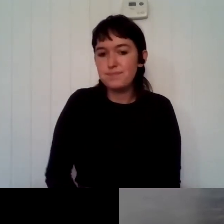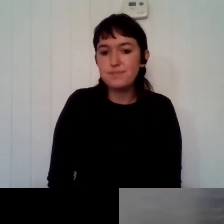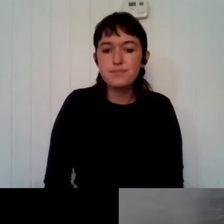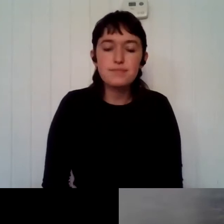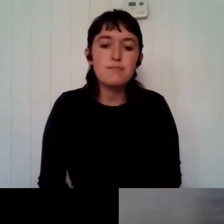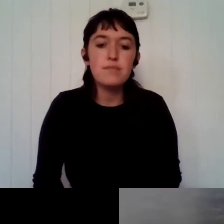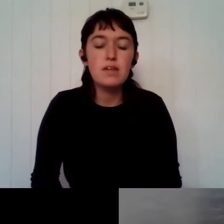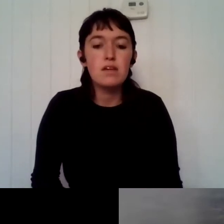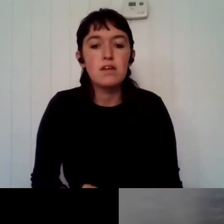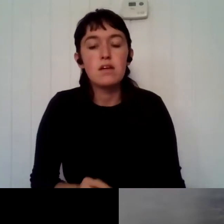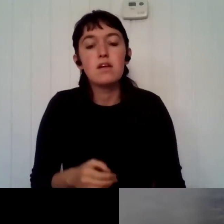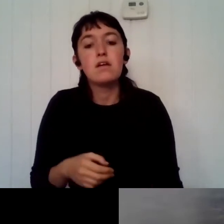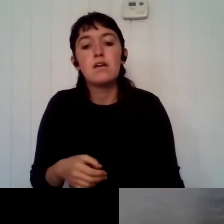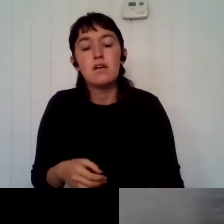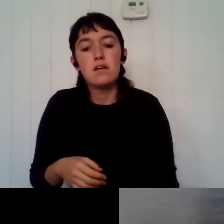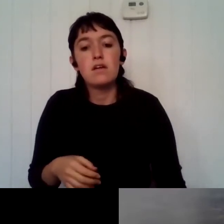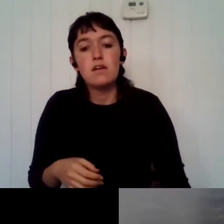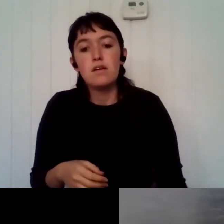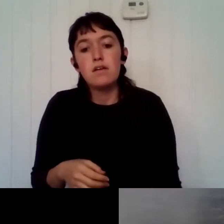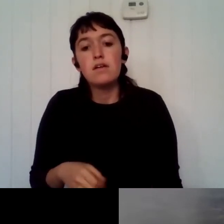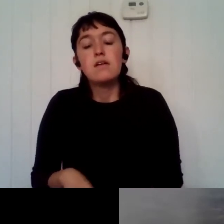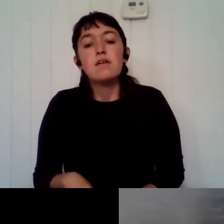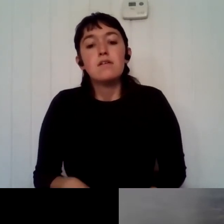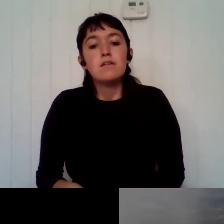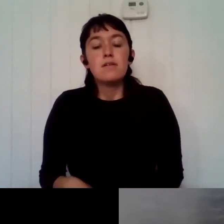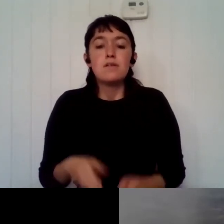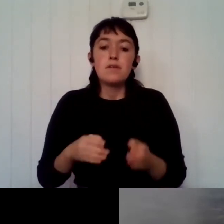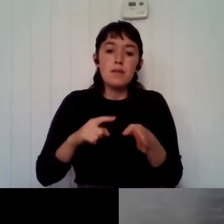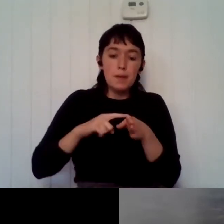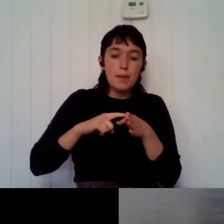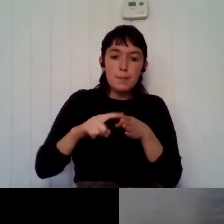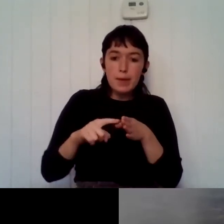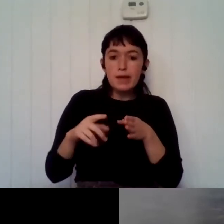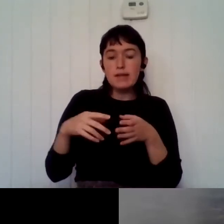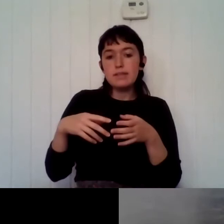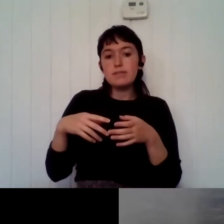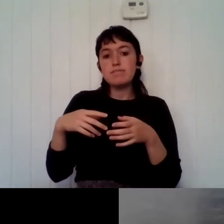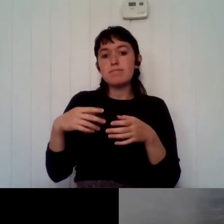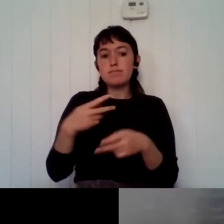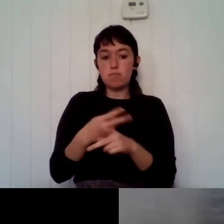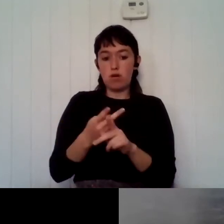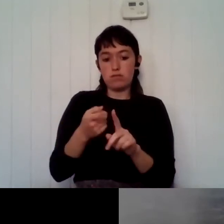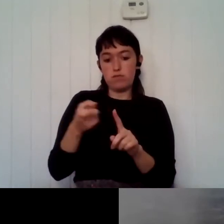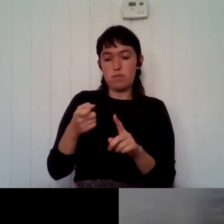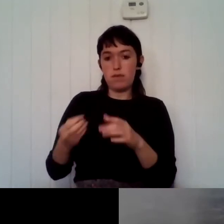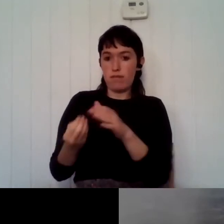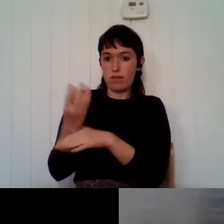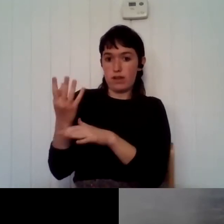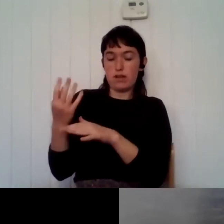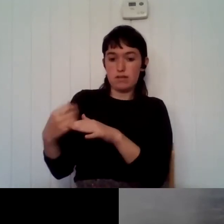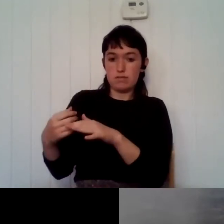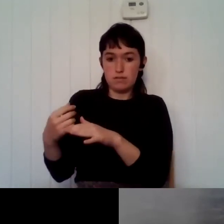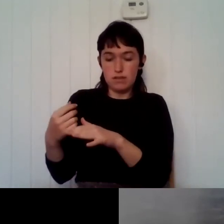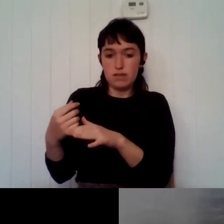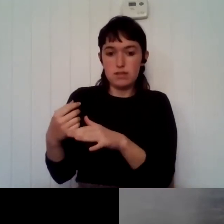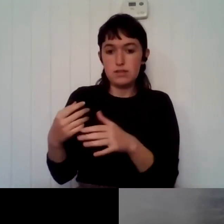inside there's the main products of a volcanic eruption that, well, actually the main product of volcanic eruption is